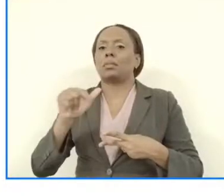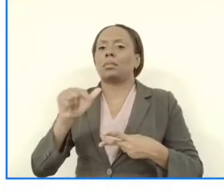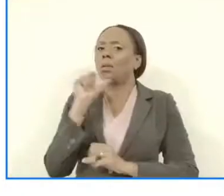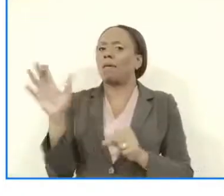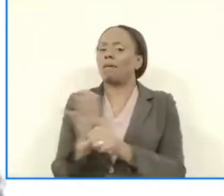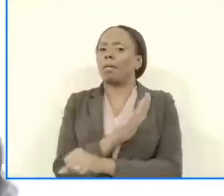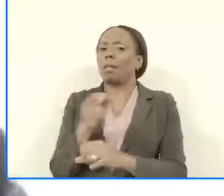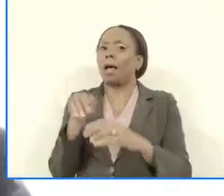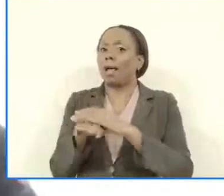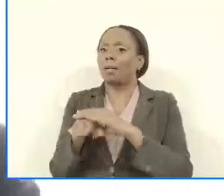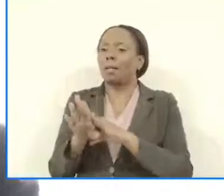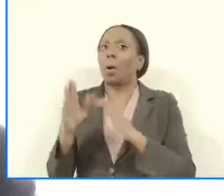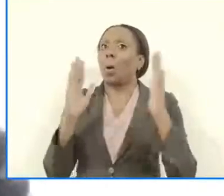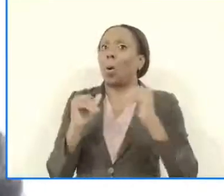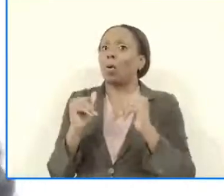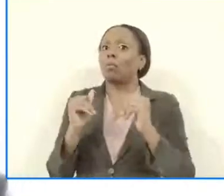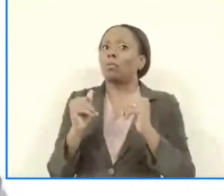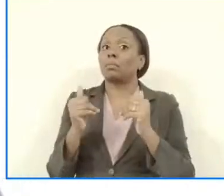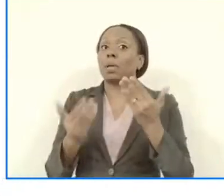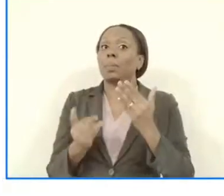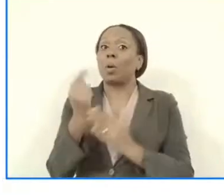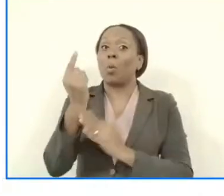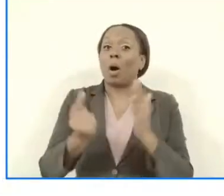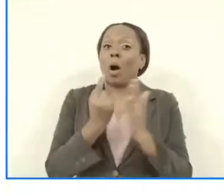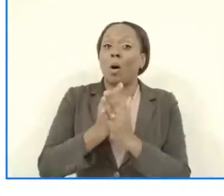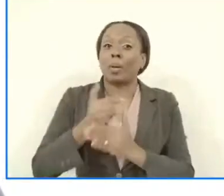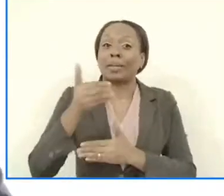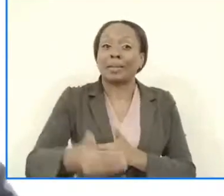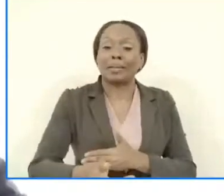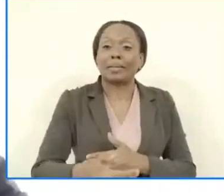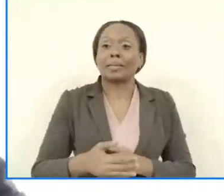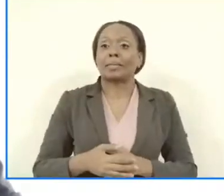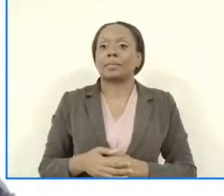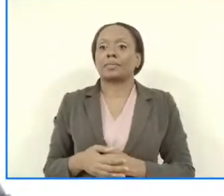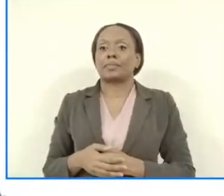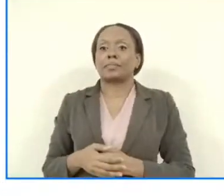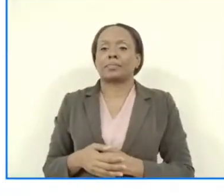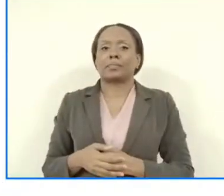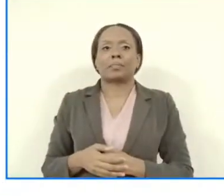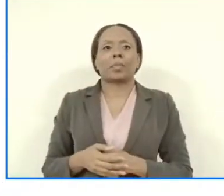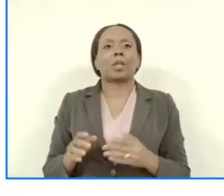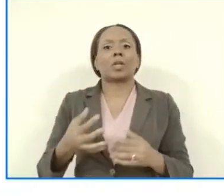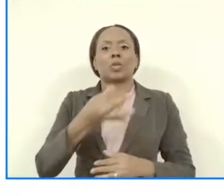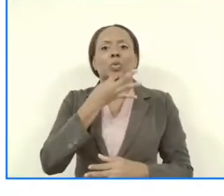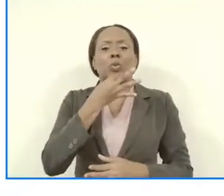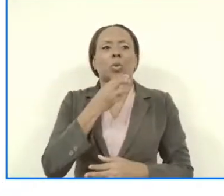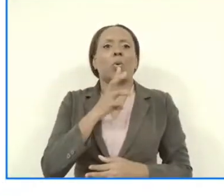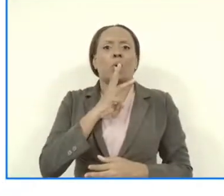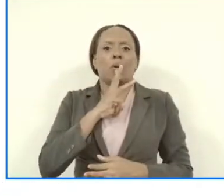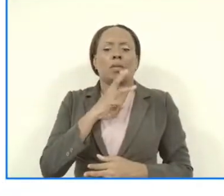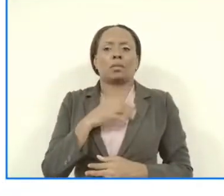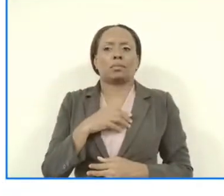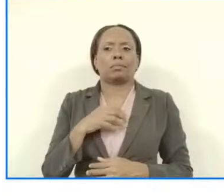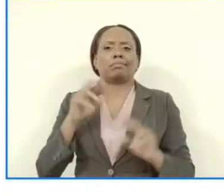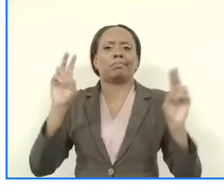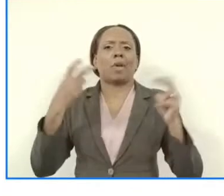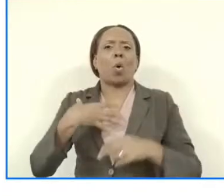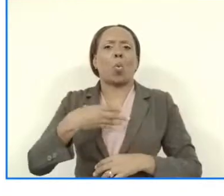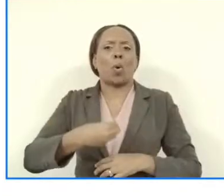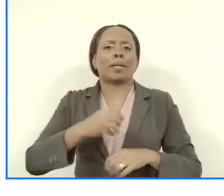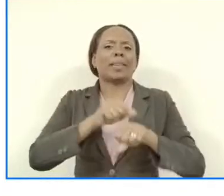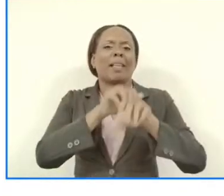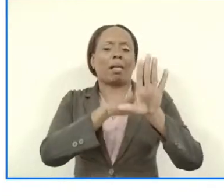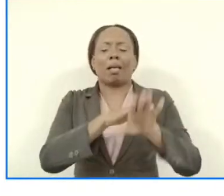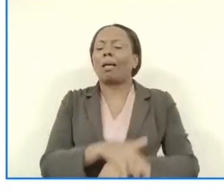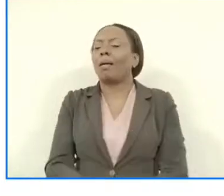cleared hopefully within the hour. And we should be able to start delivering water to some of those areas, including Whitehill. So our focus right